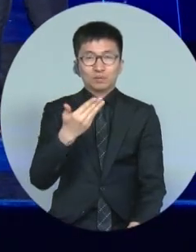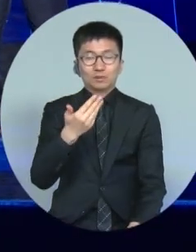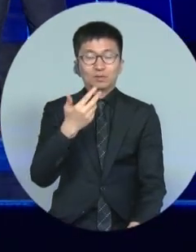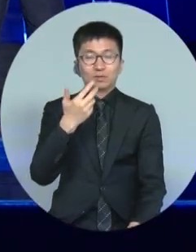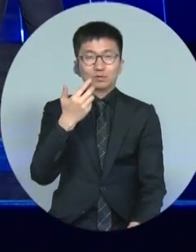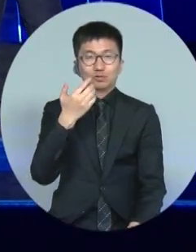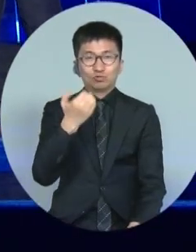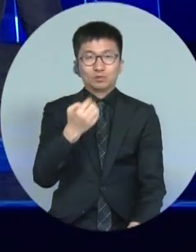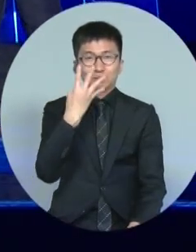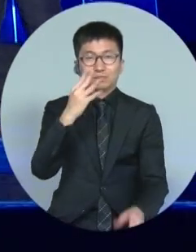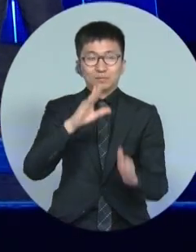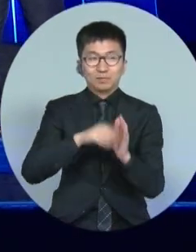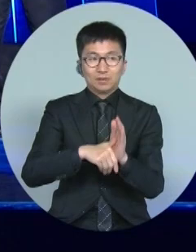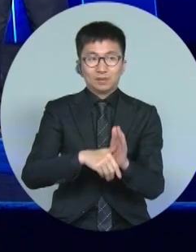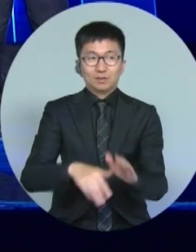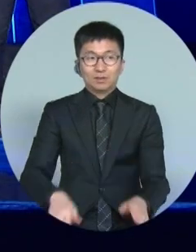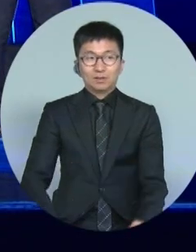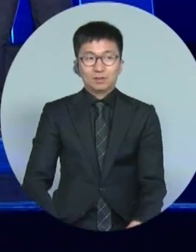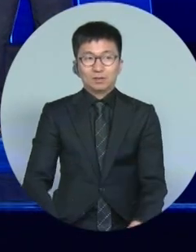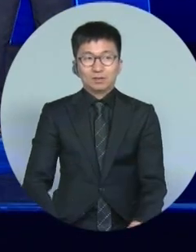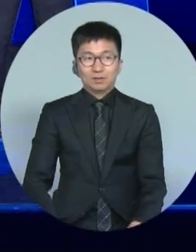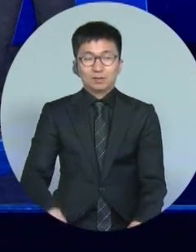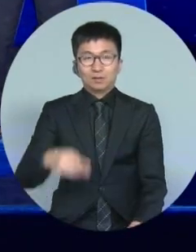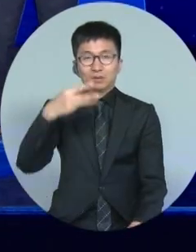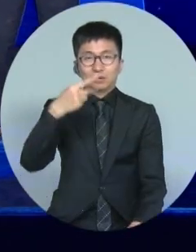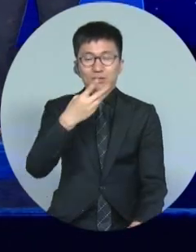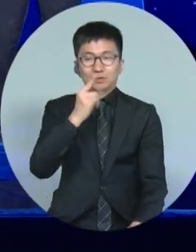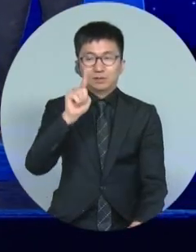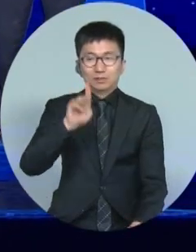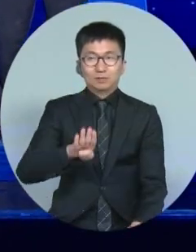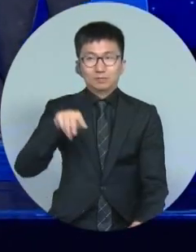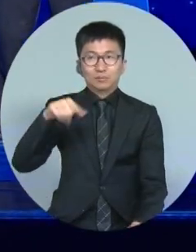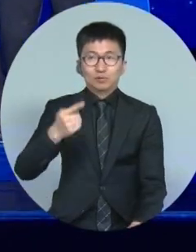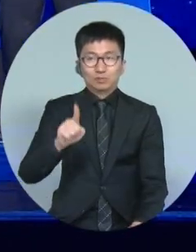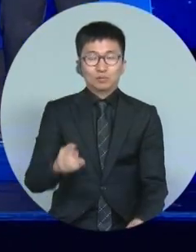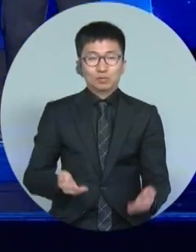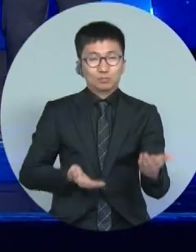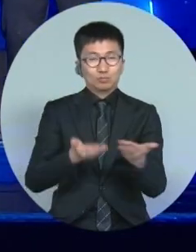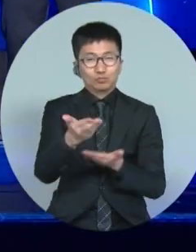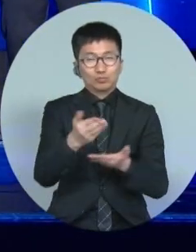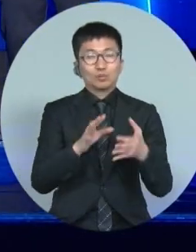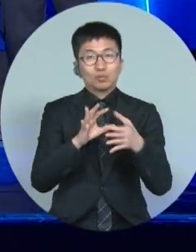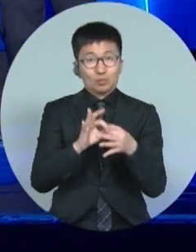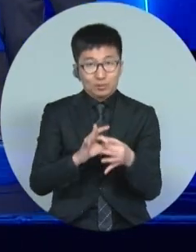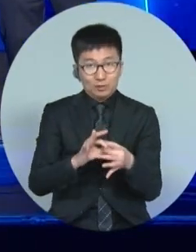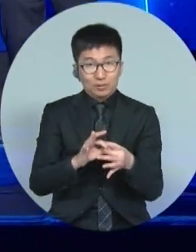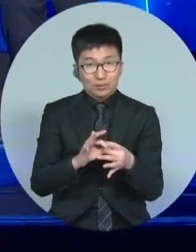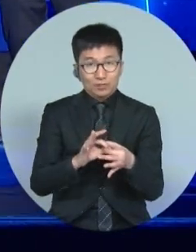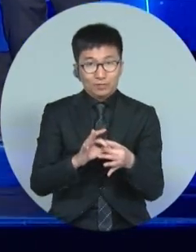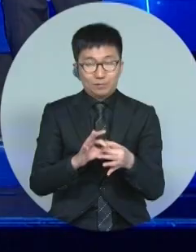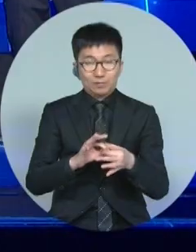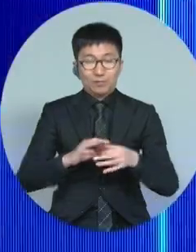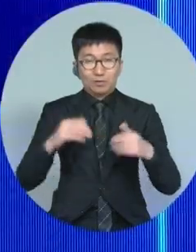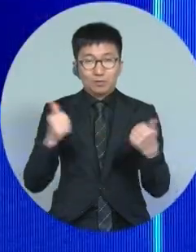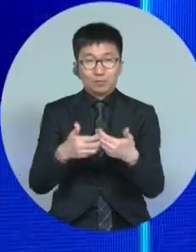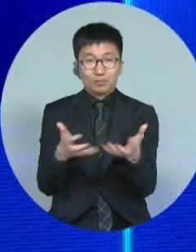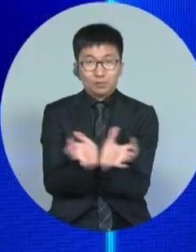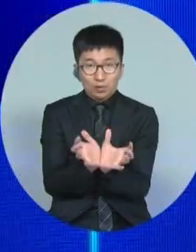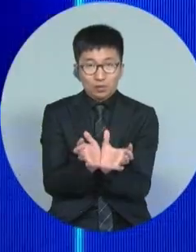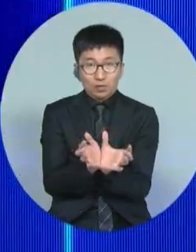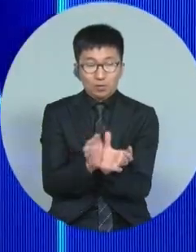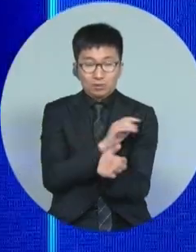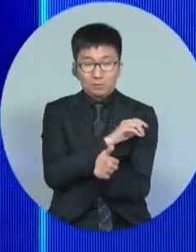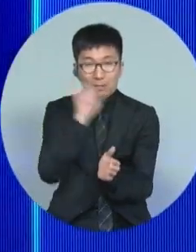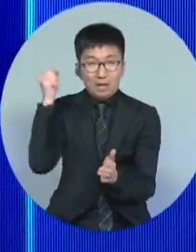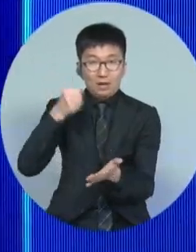Trade Organization. TRIPS was the trade-related aspects of intellectual property. And